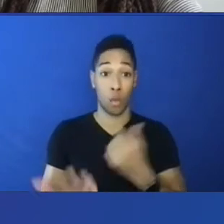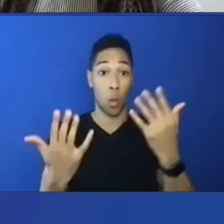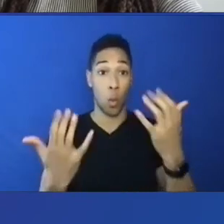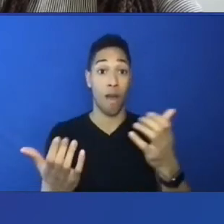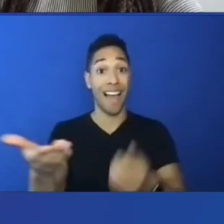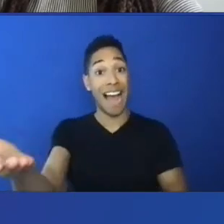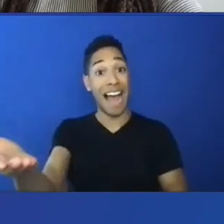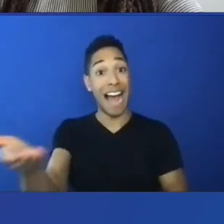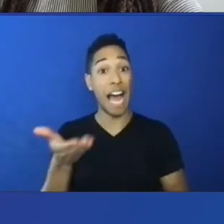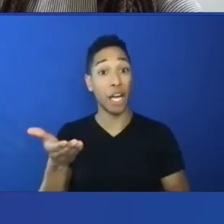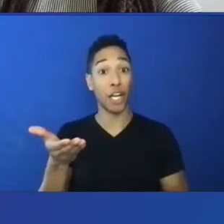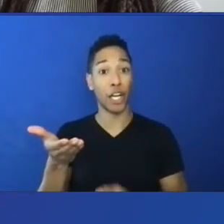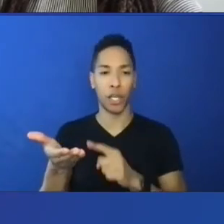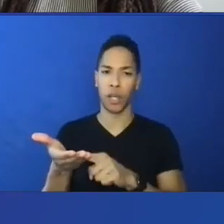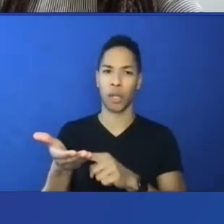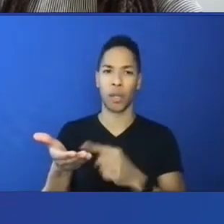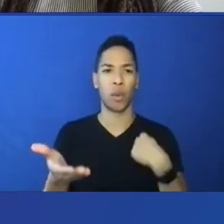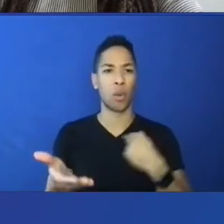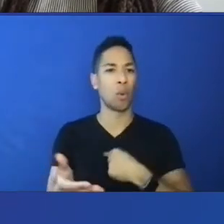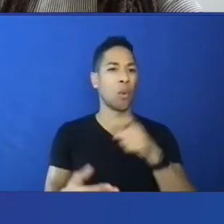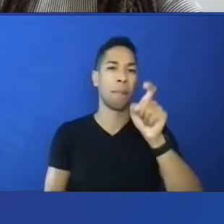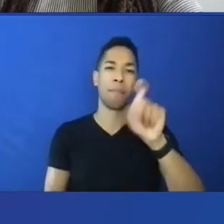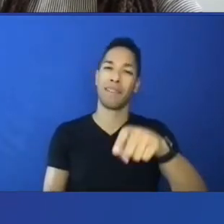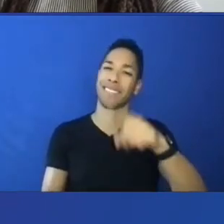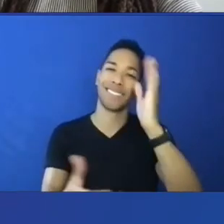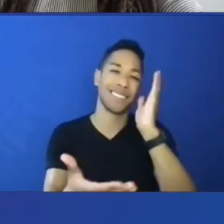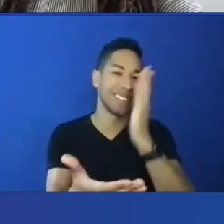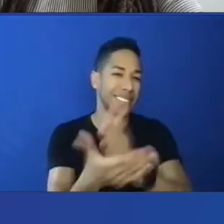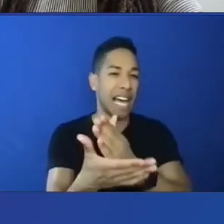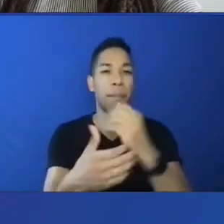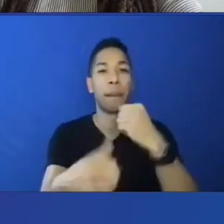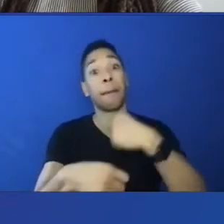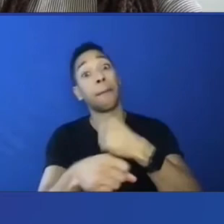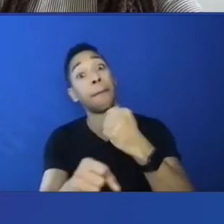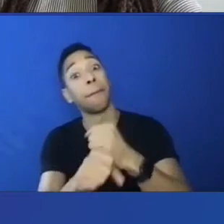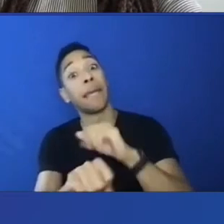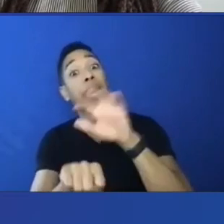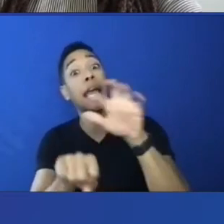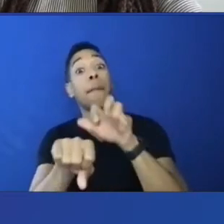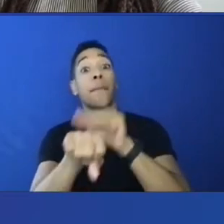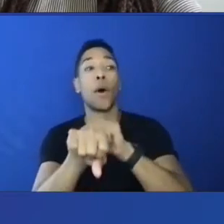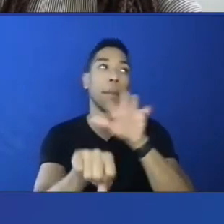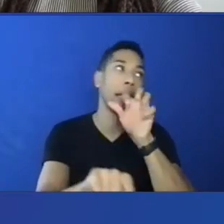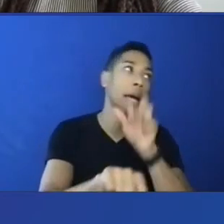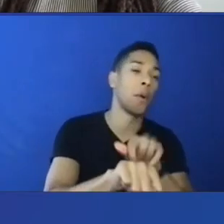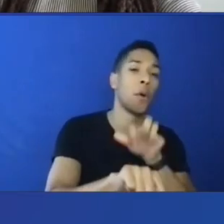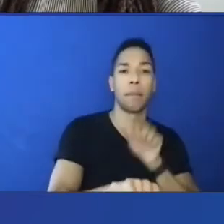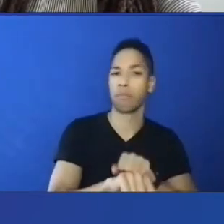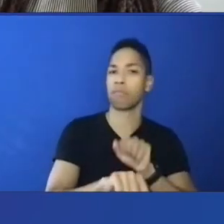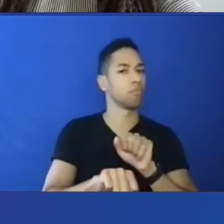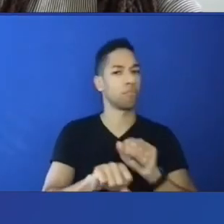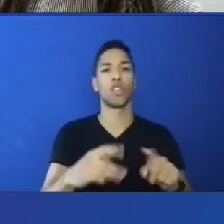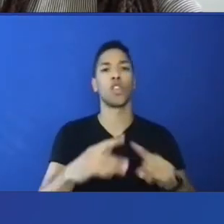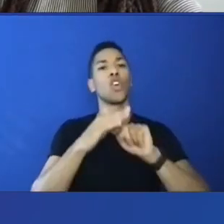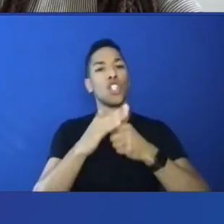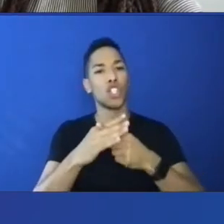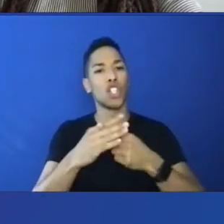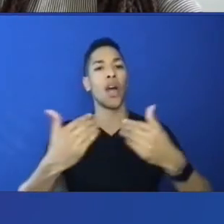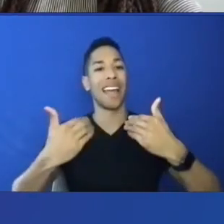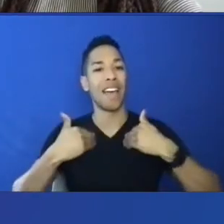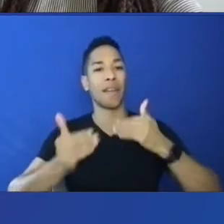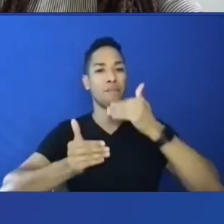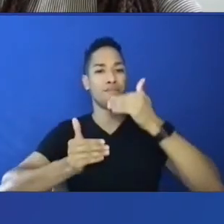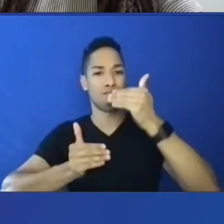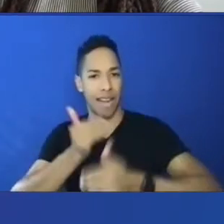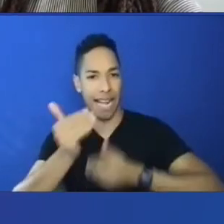we have to stop making appointments and start having processes, right? This is